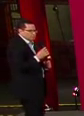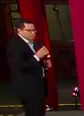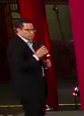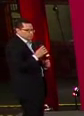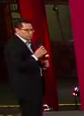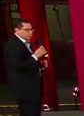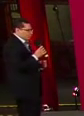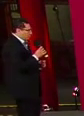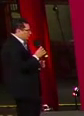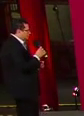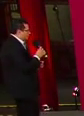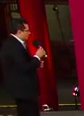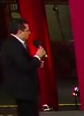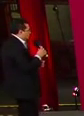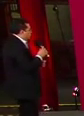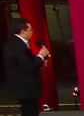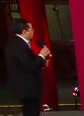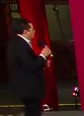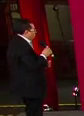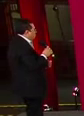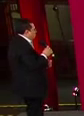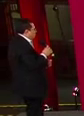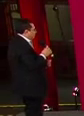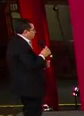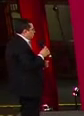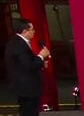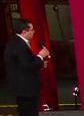Here we can take a look at the national